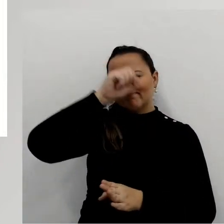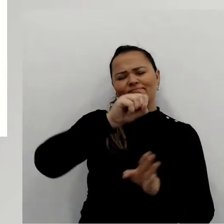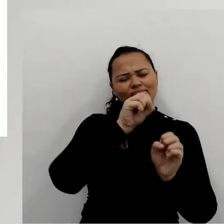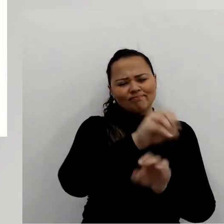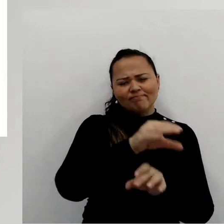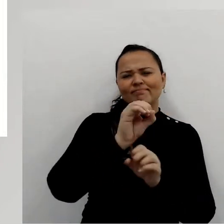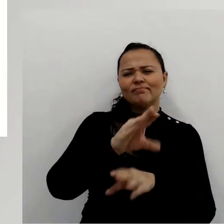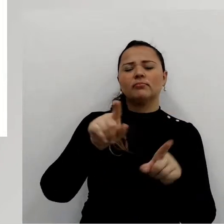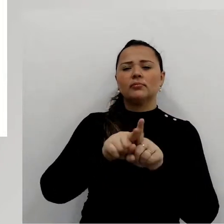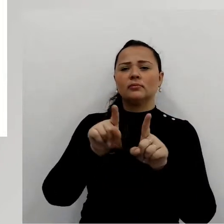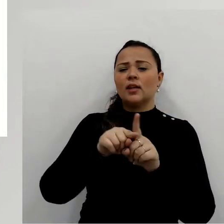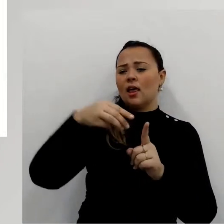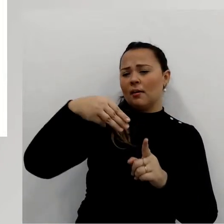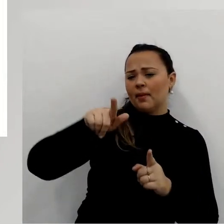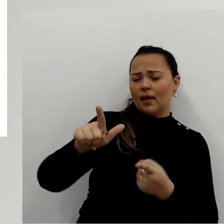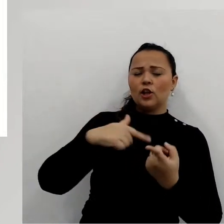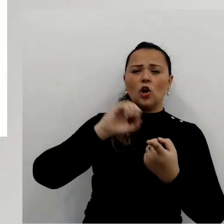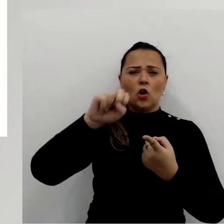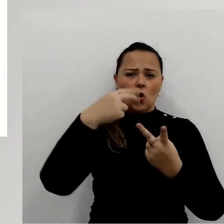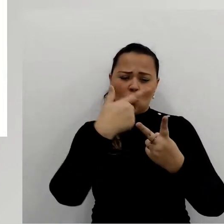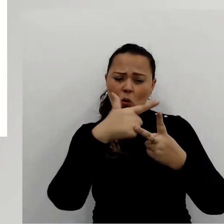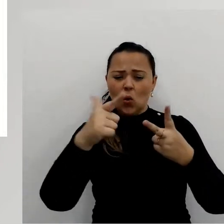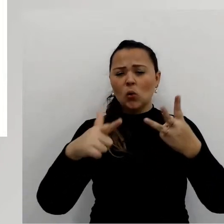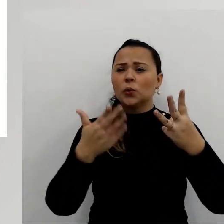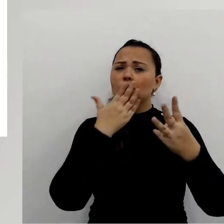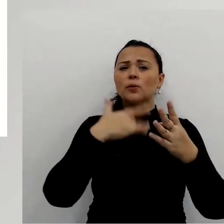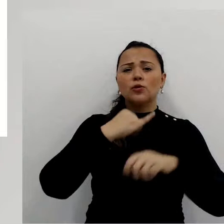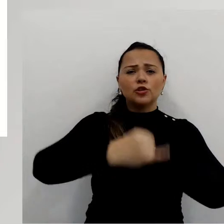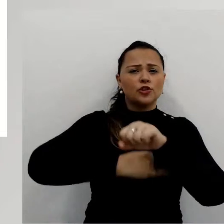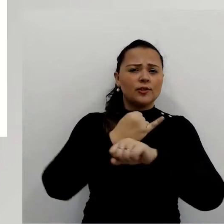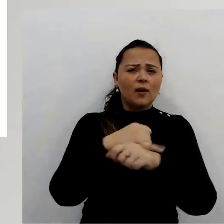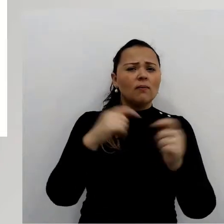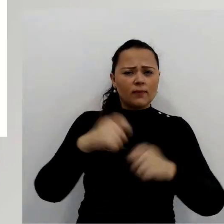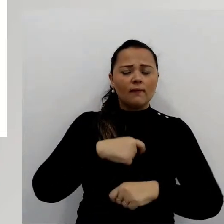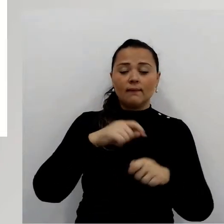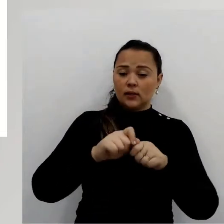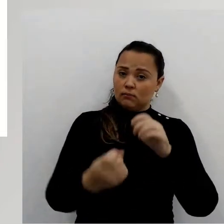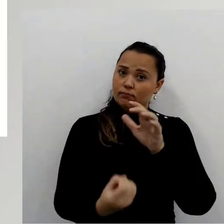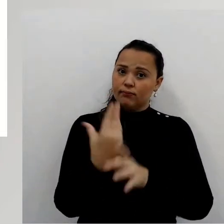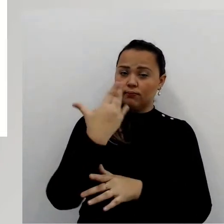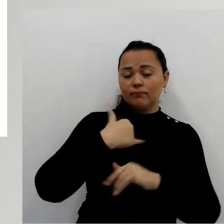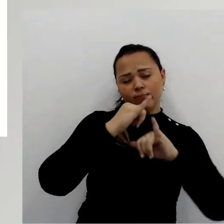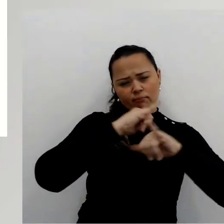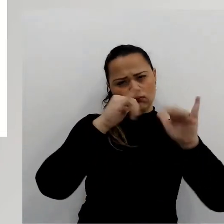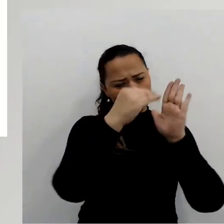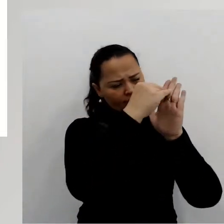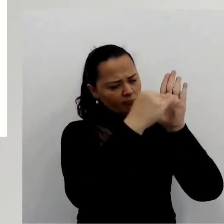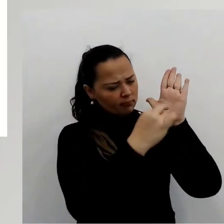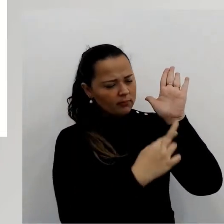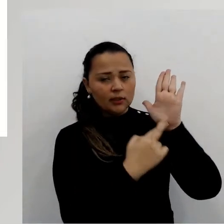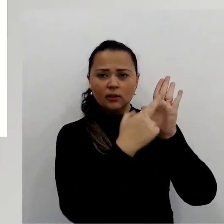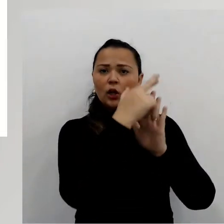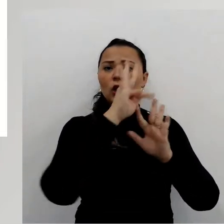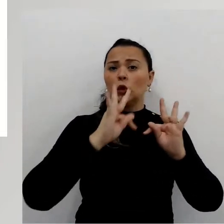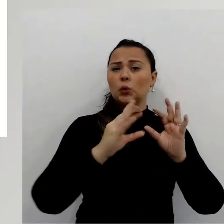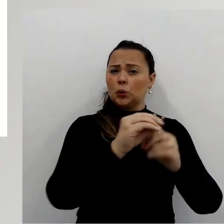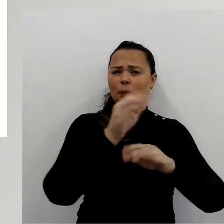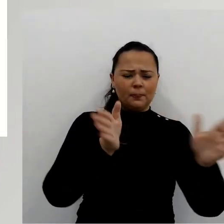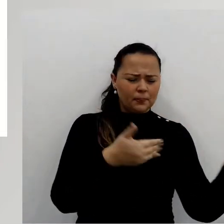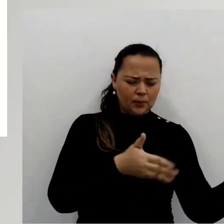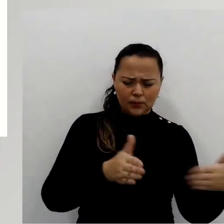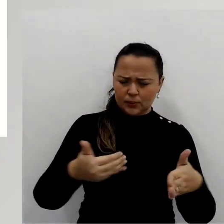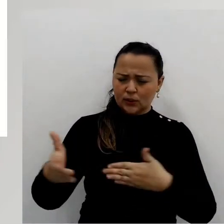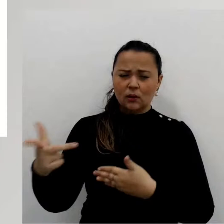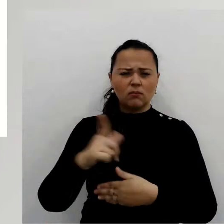digital formats. Those are what create the instructions in the production data files. And the production instruction files, think of it as a